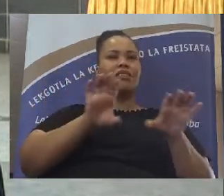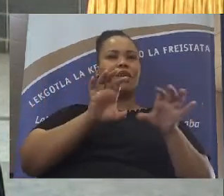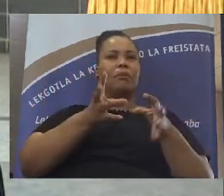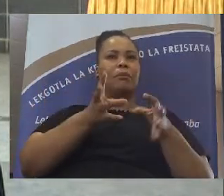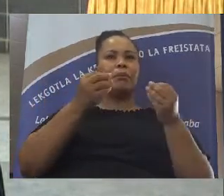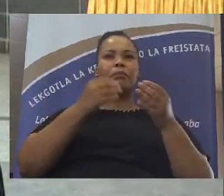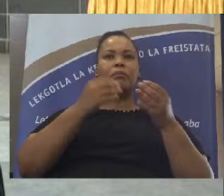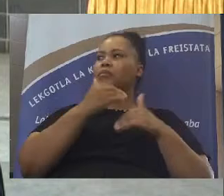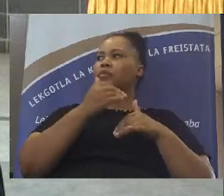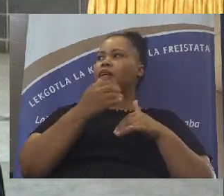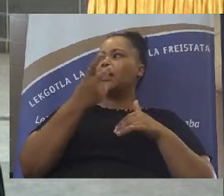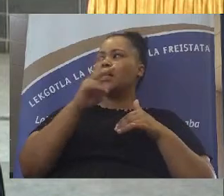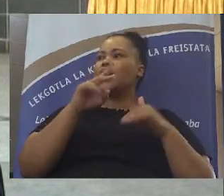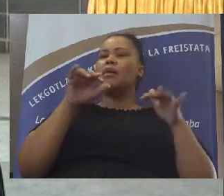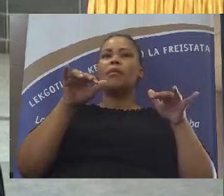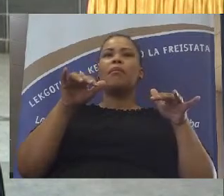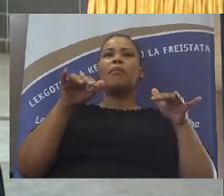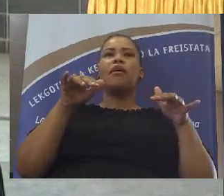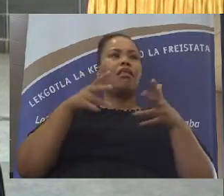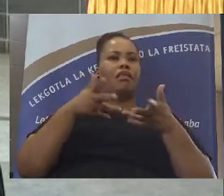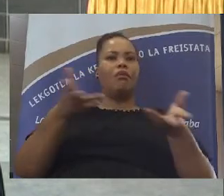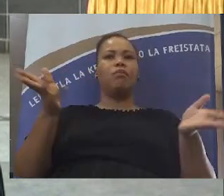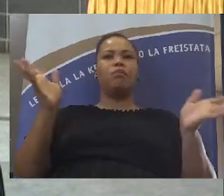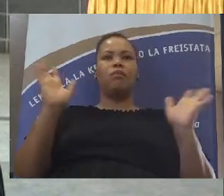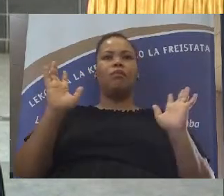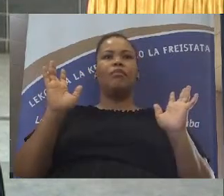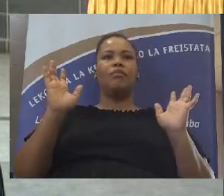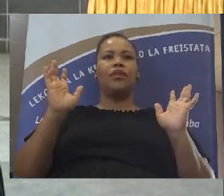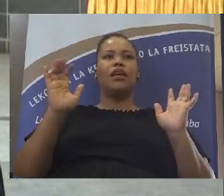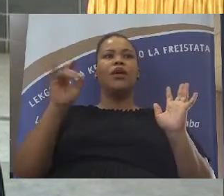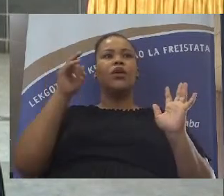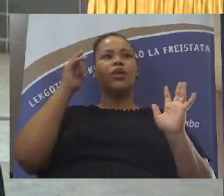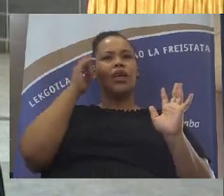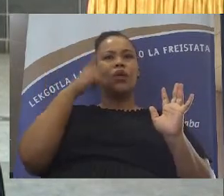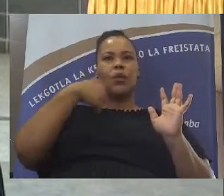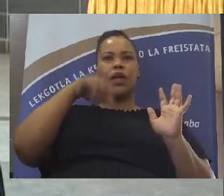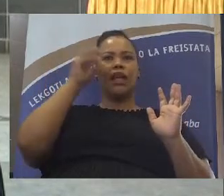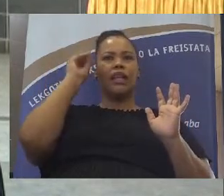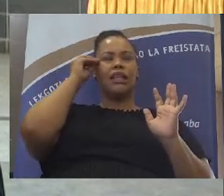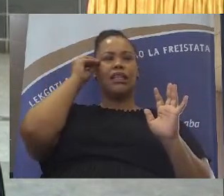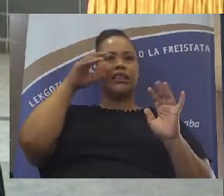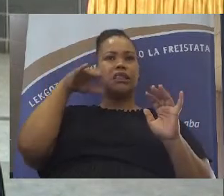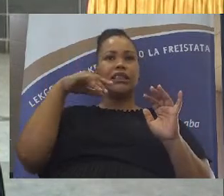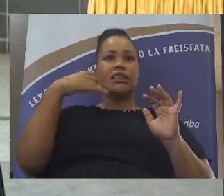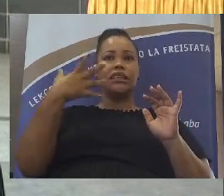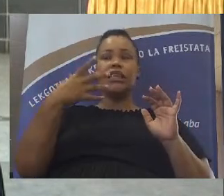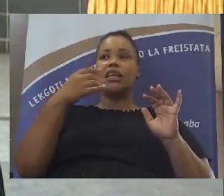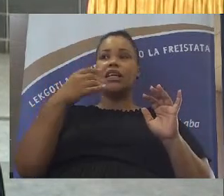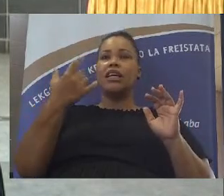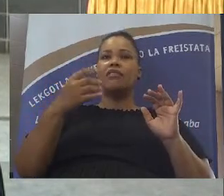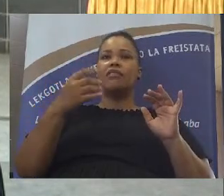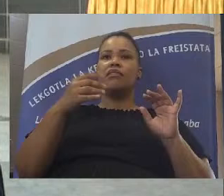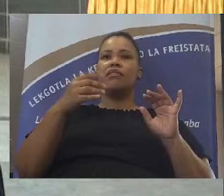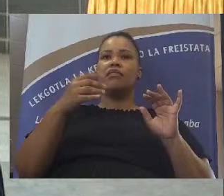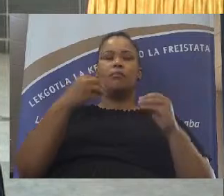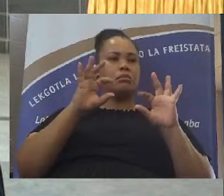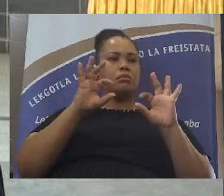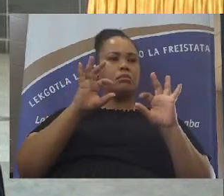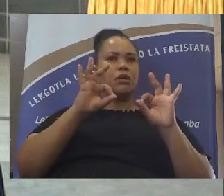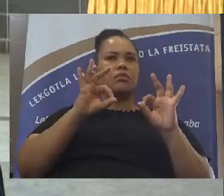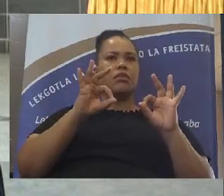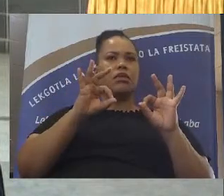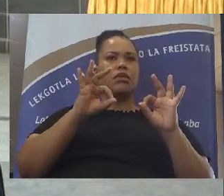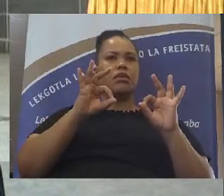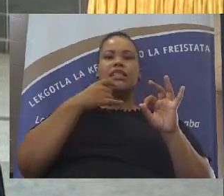it looks like people are here, like we're not interested. We struggle once you've got it complied, your business is complied, then it's either this, it's